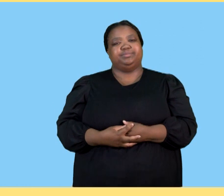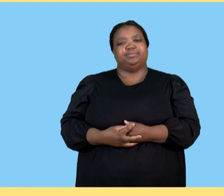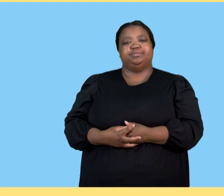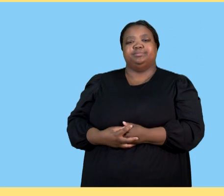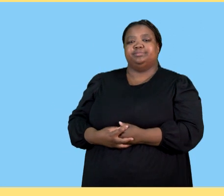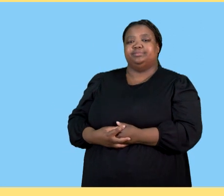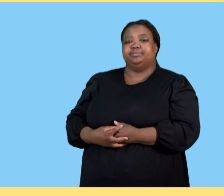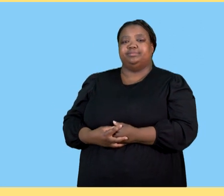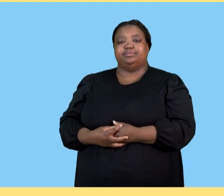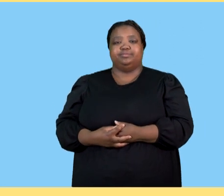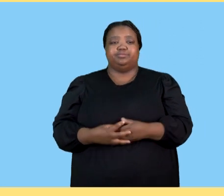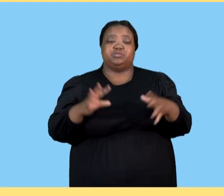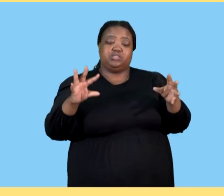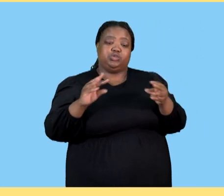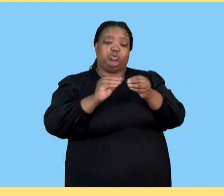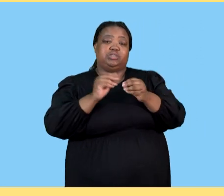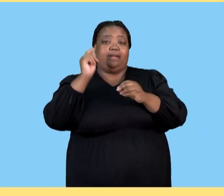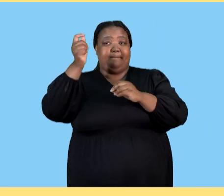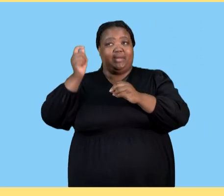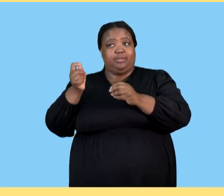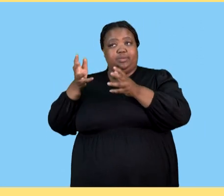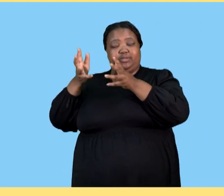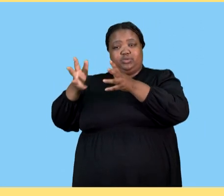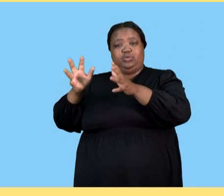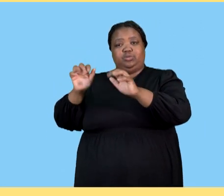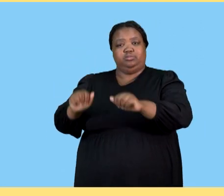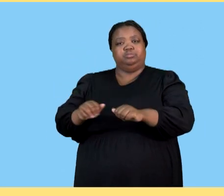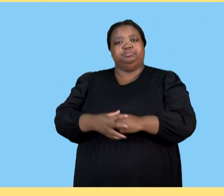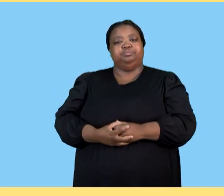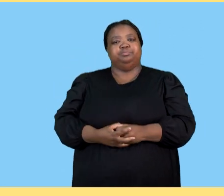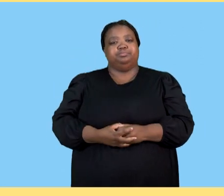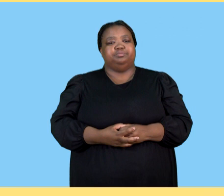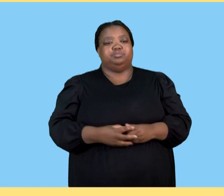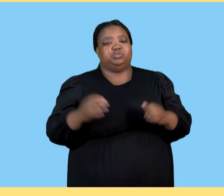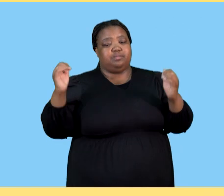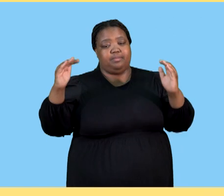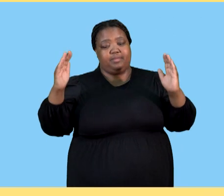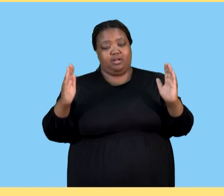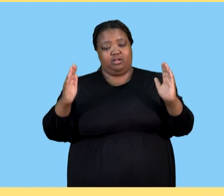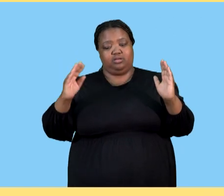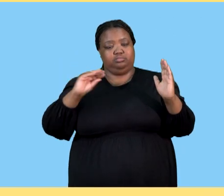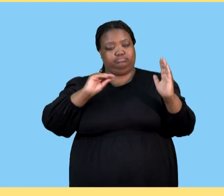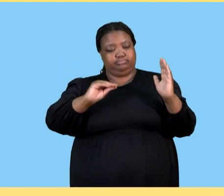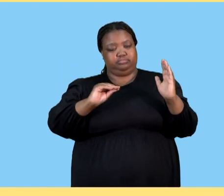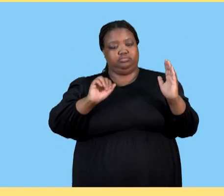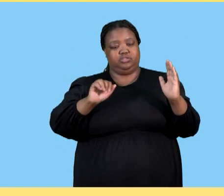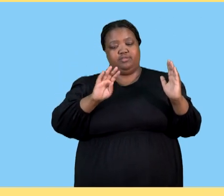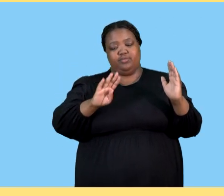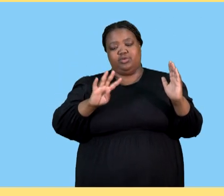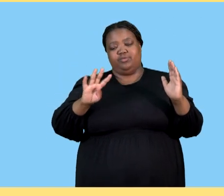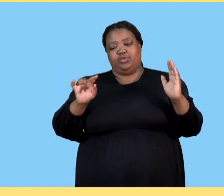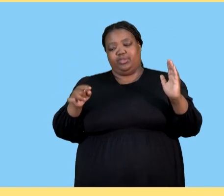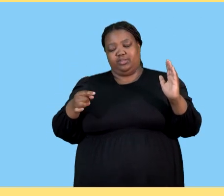44,940. That becomes total payments. So I would have brought it here in brackets,